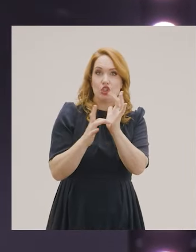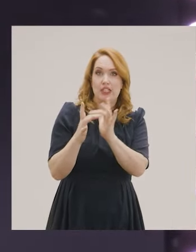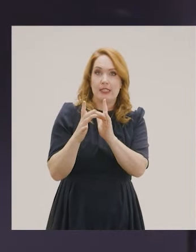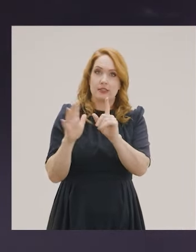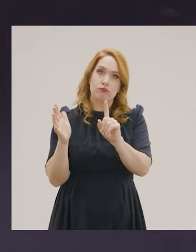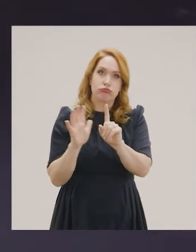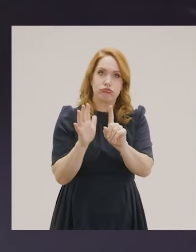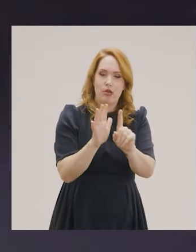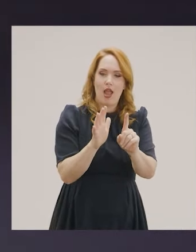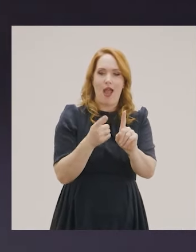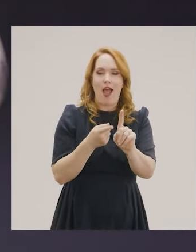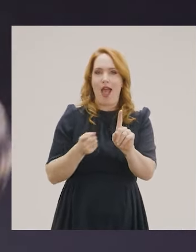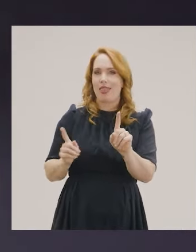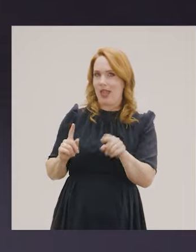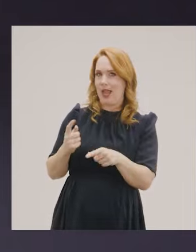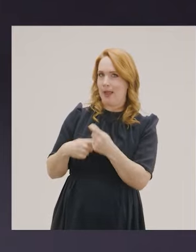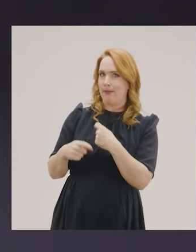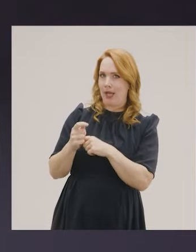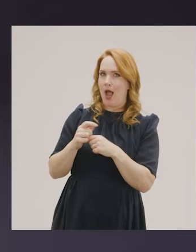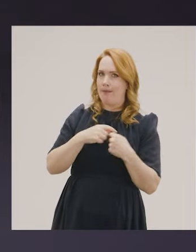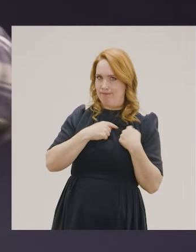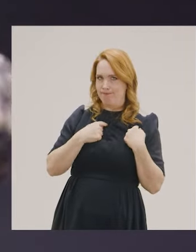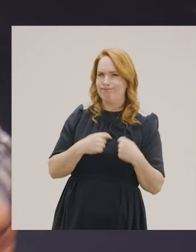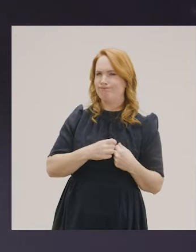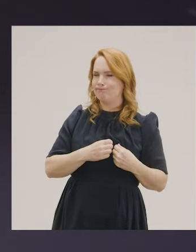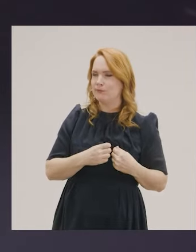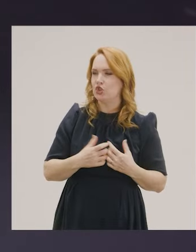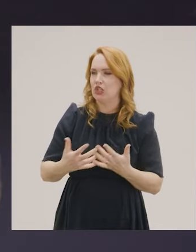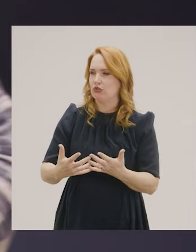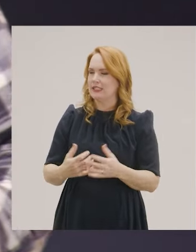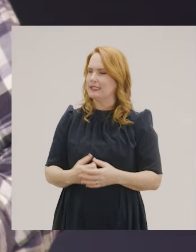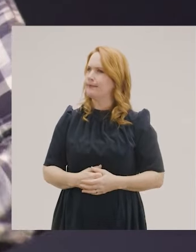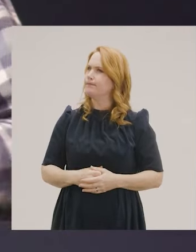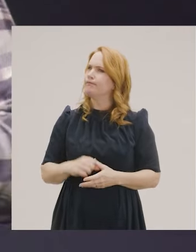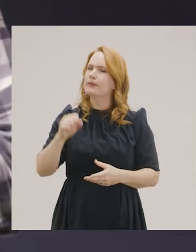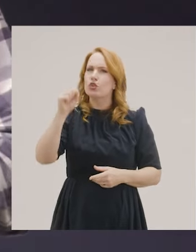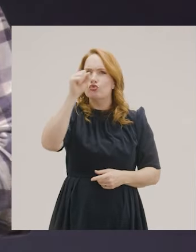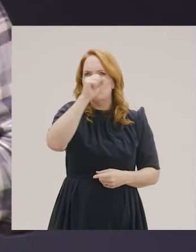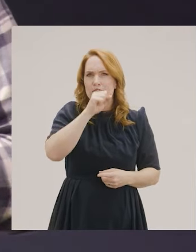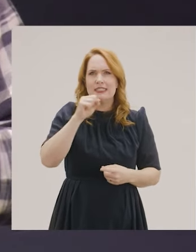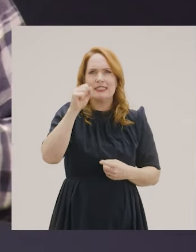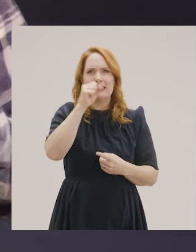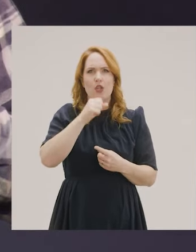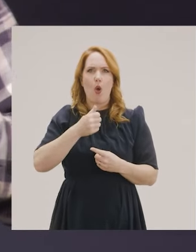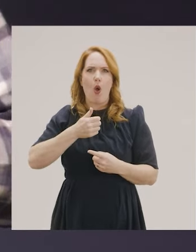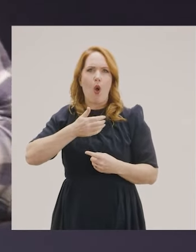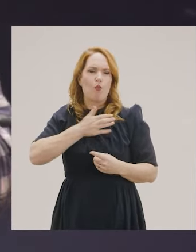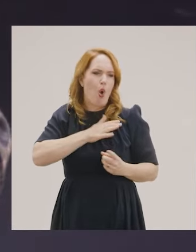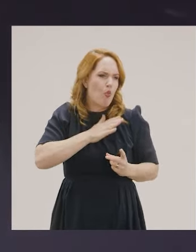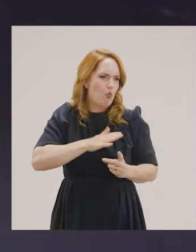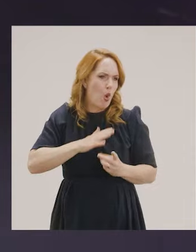Jesus became radically generous. They changed. The greed and